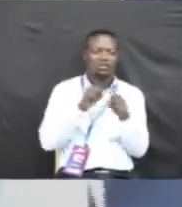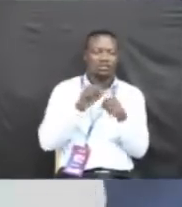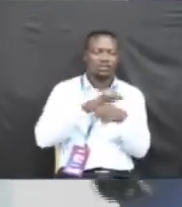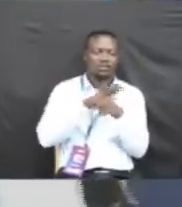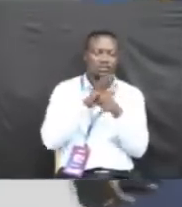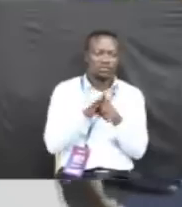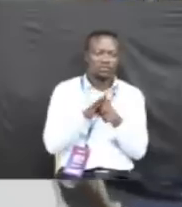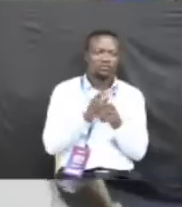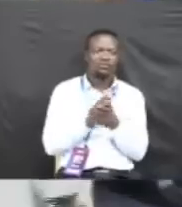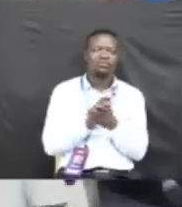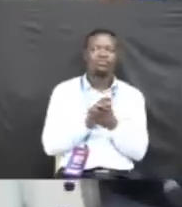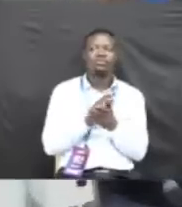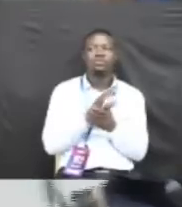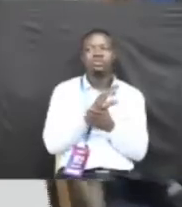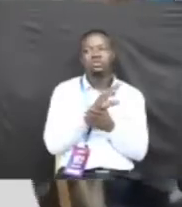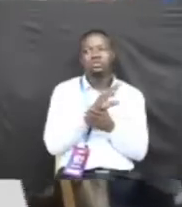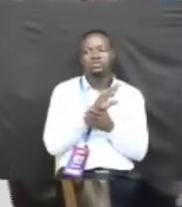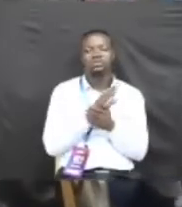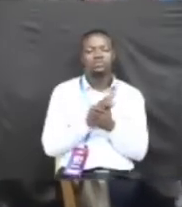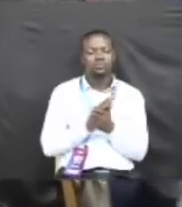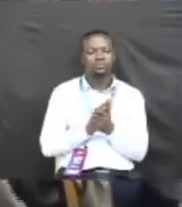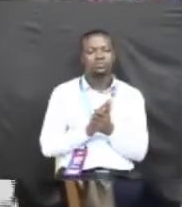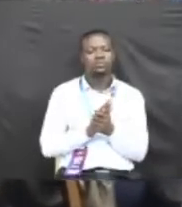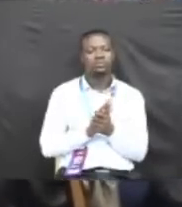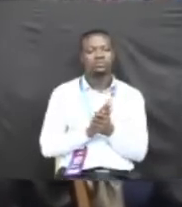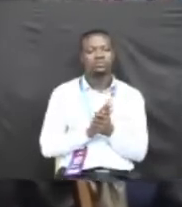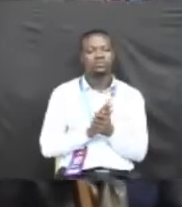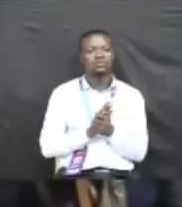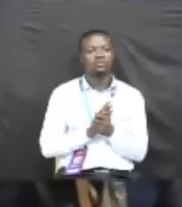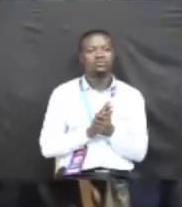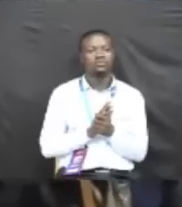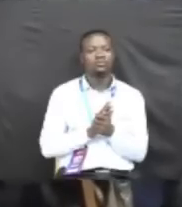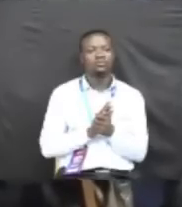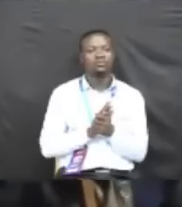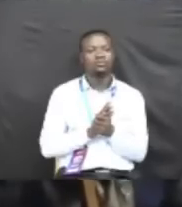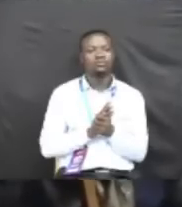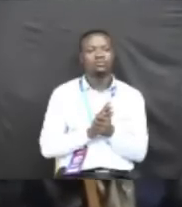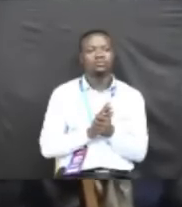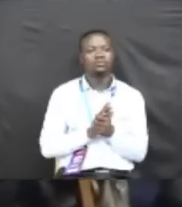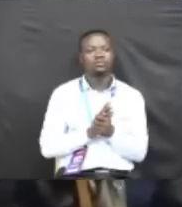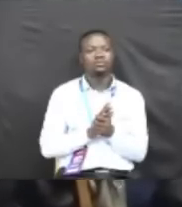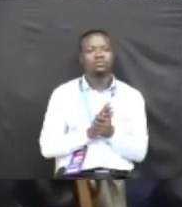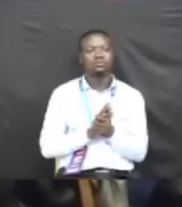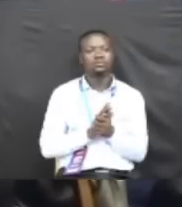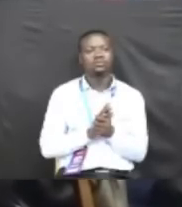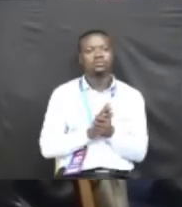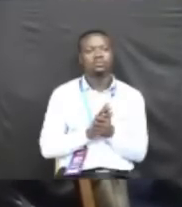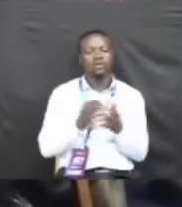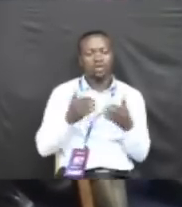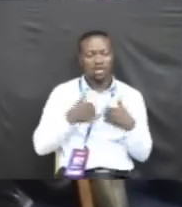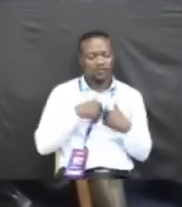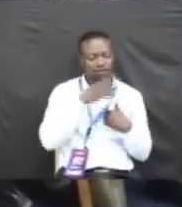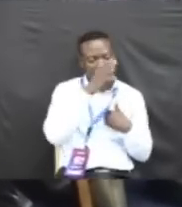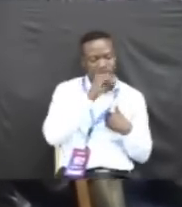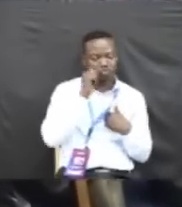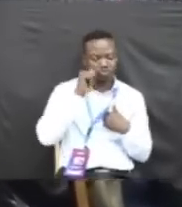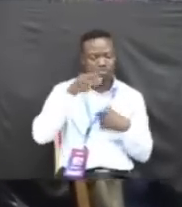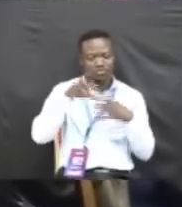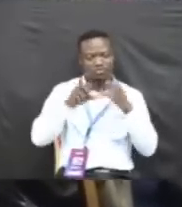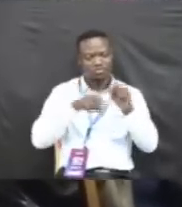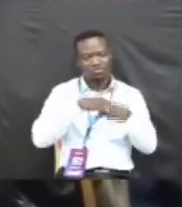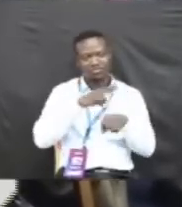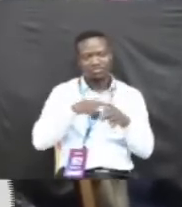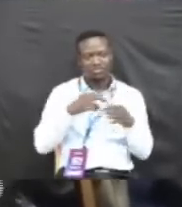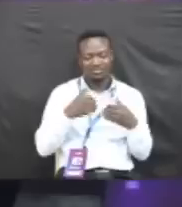the coid9 pandemic. We have the men and women to possess the nation.